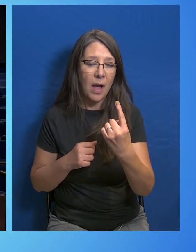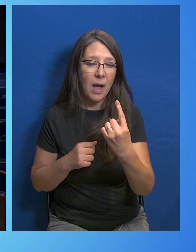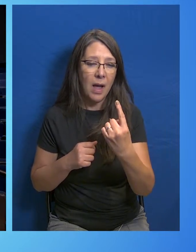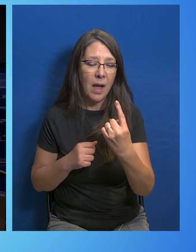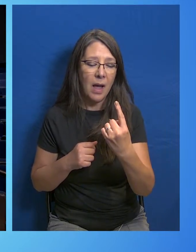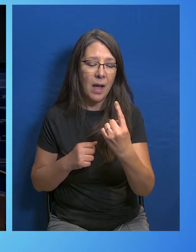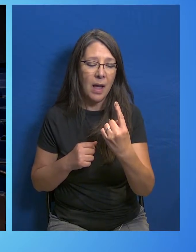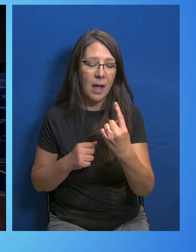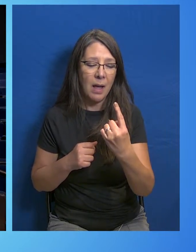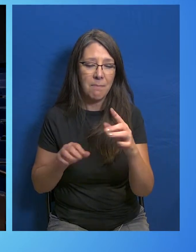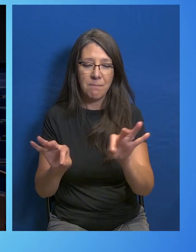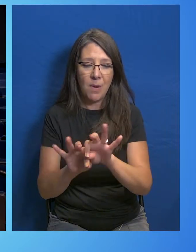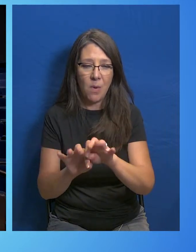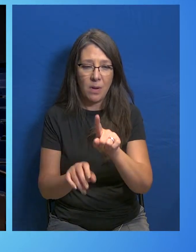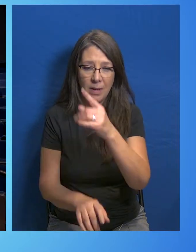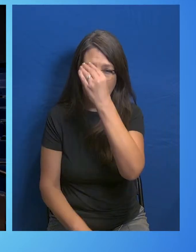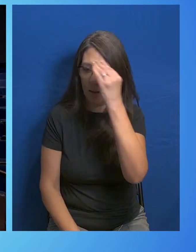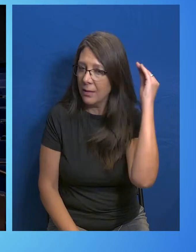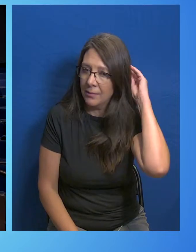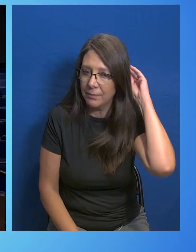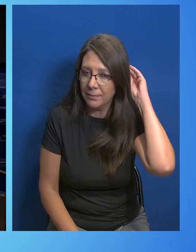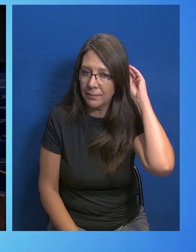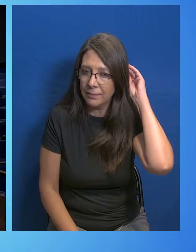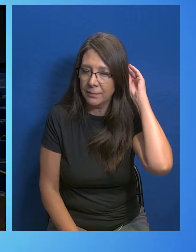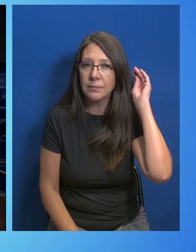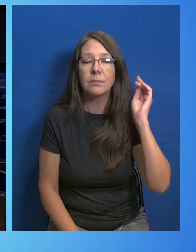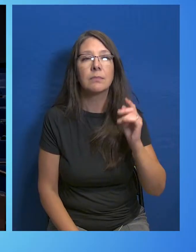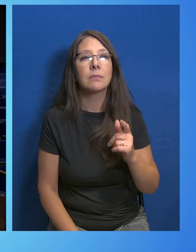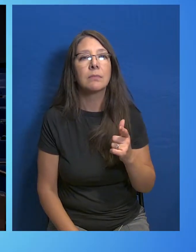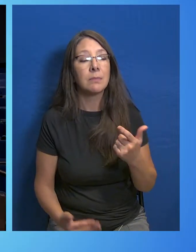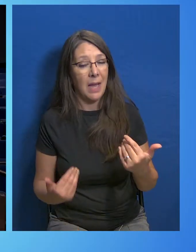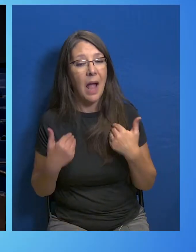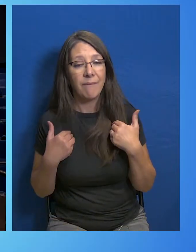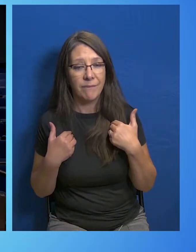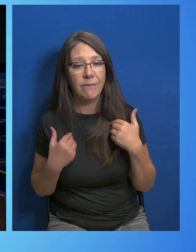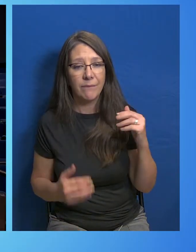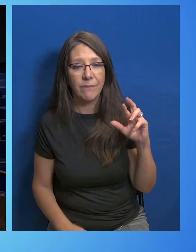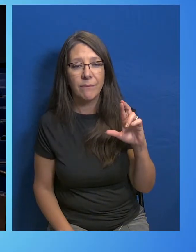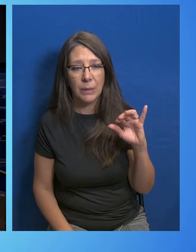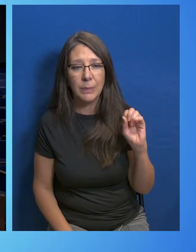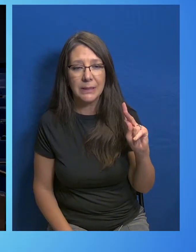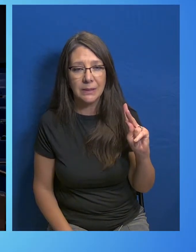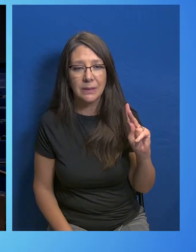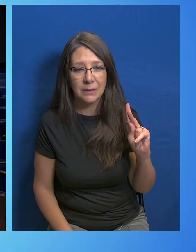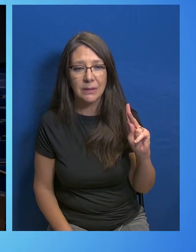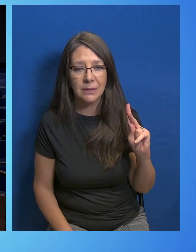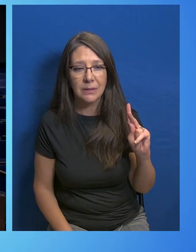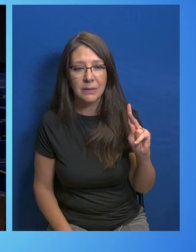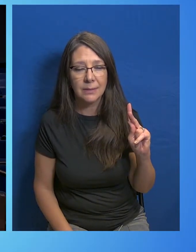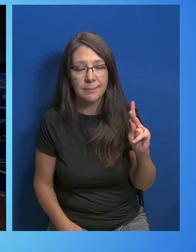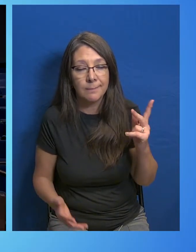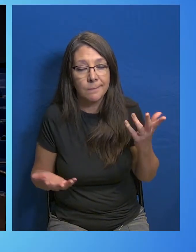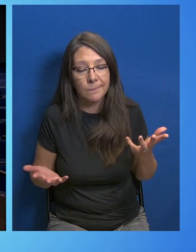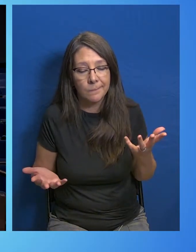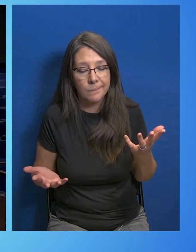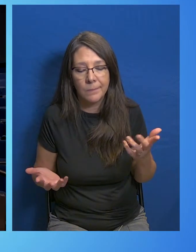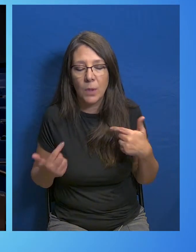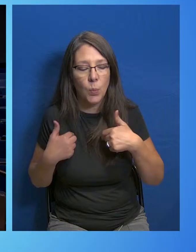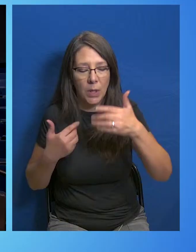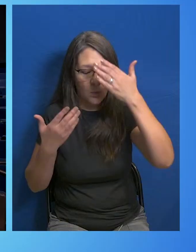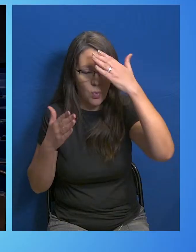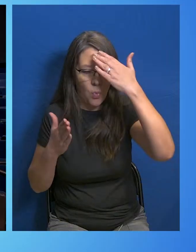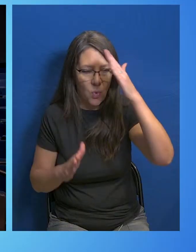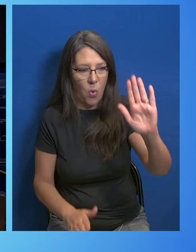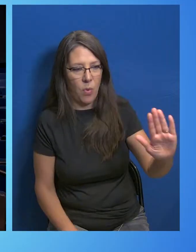board to keep in mind is we run the risk of we don't know what the legislature is going to move